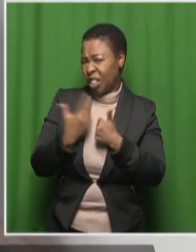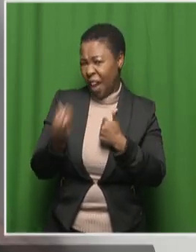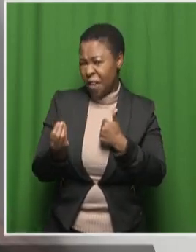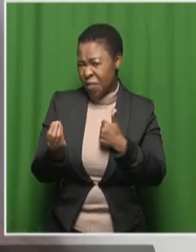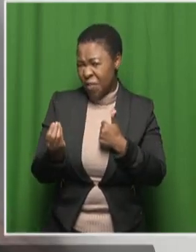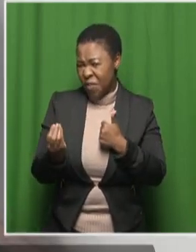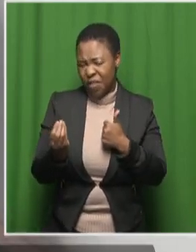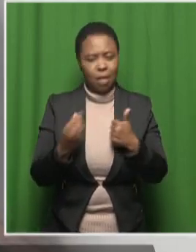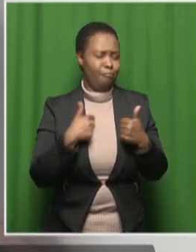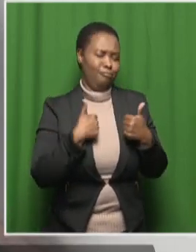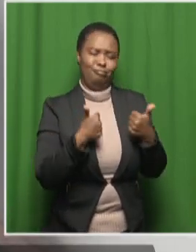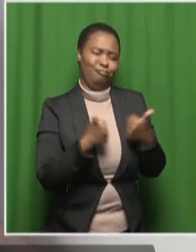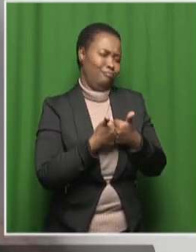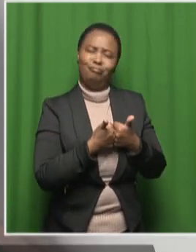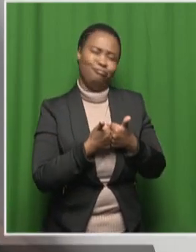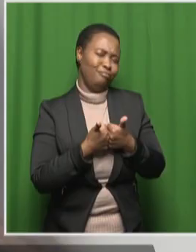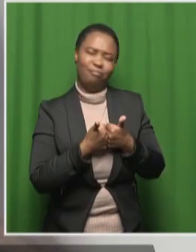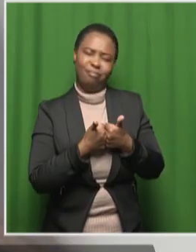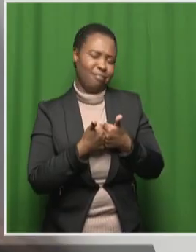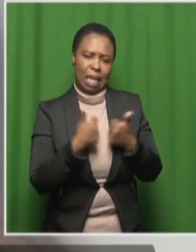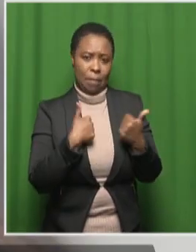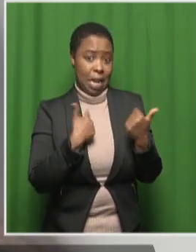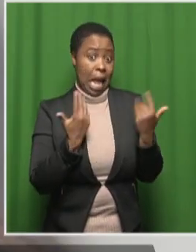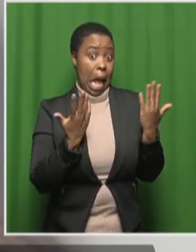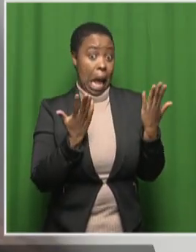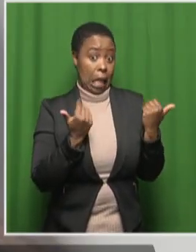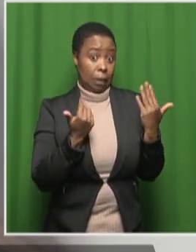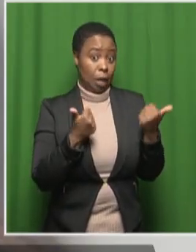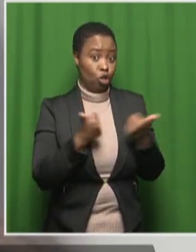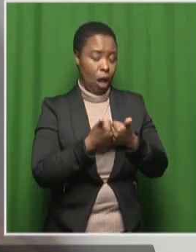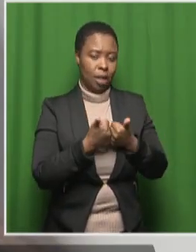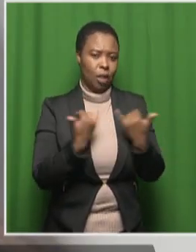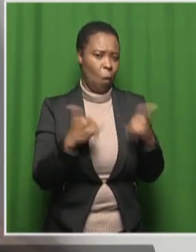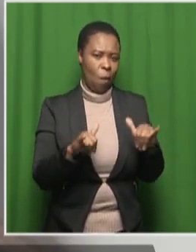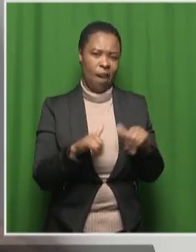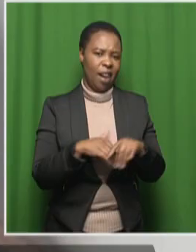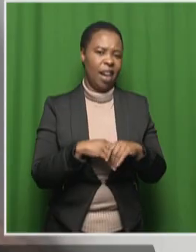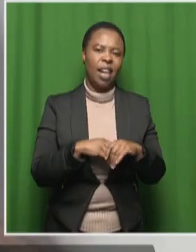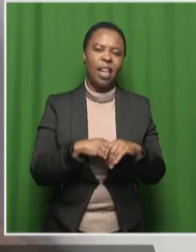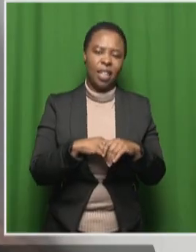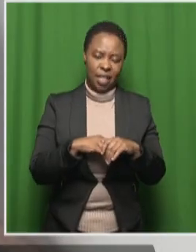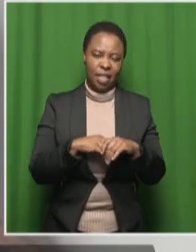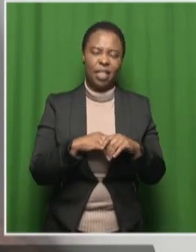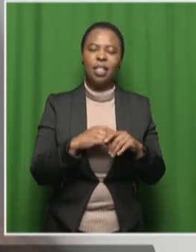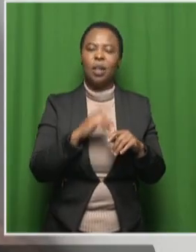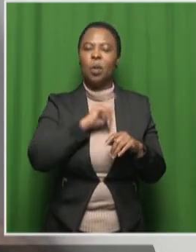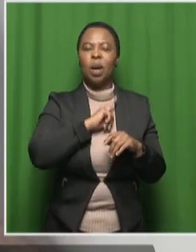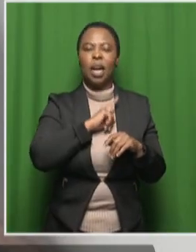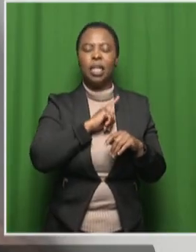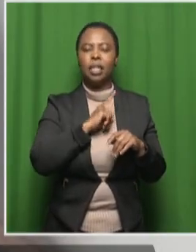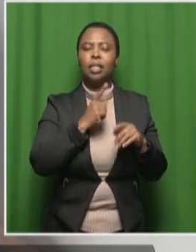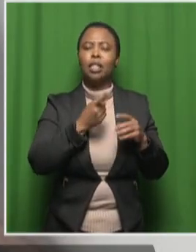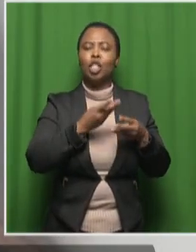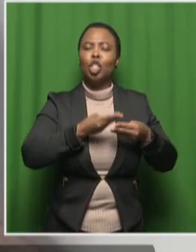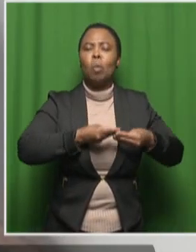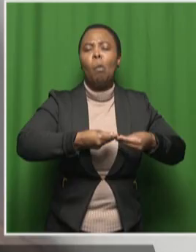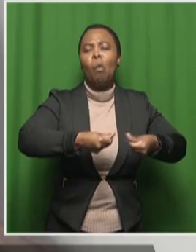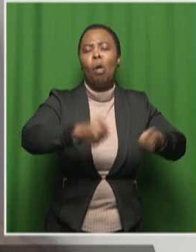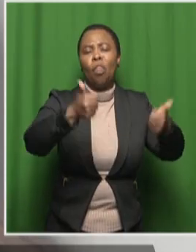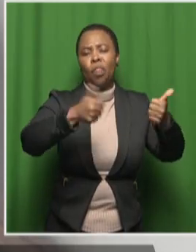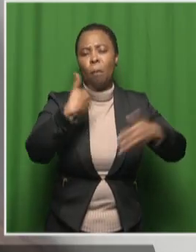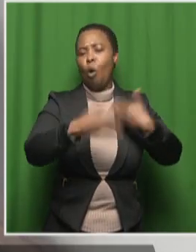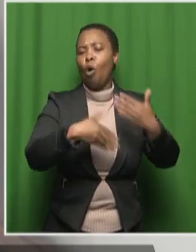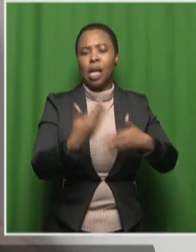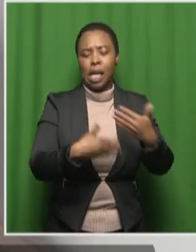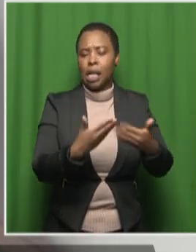I didn't have any challenges. I didn't expect to have any. It was a really smooth process creating the artwork. I